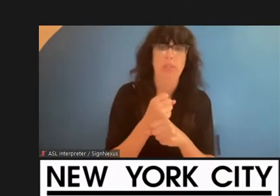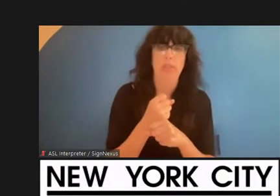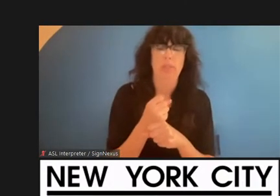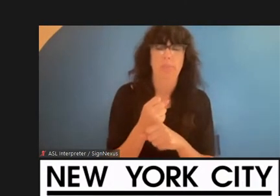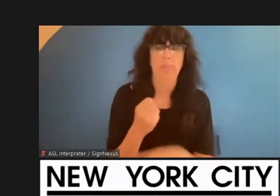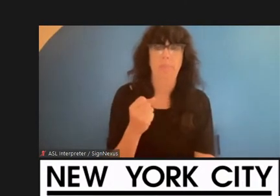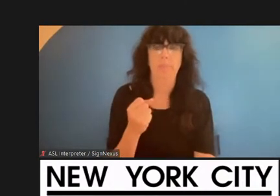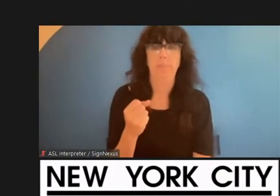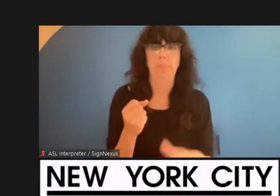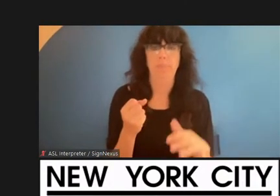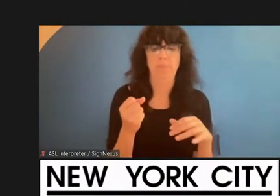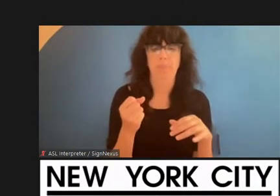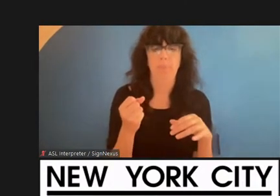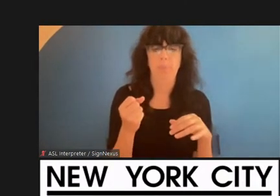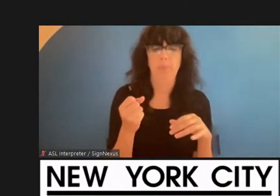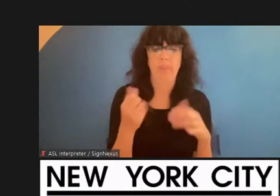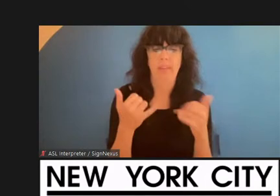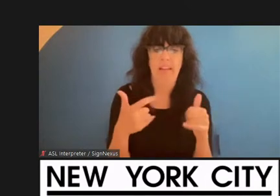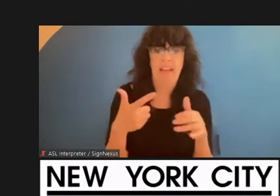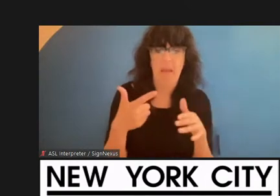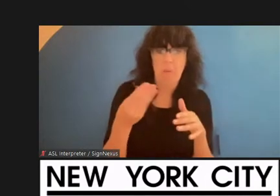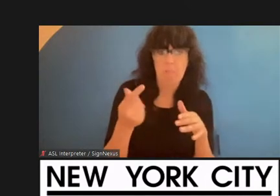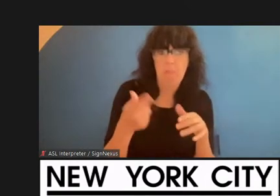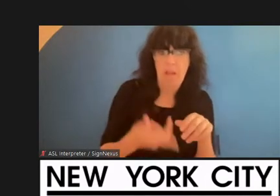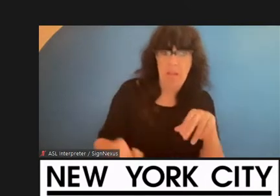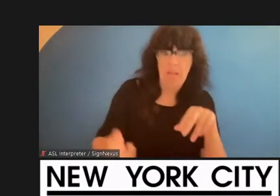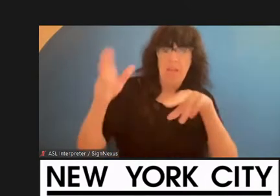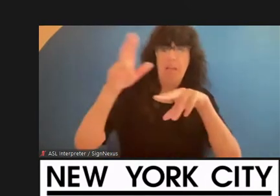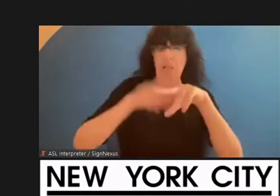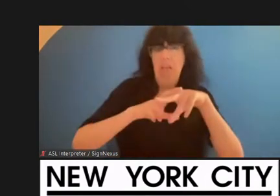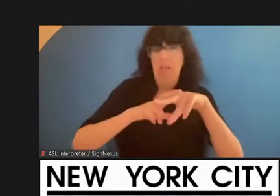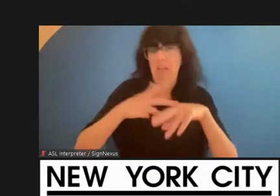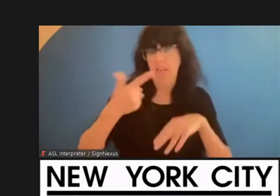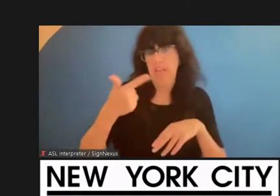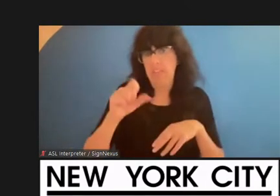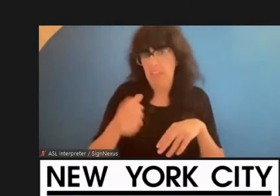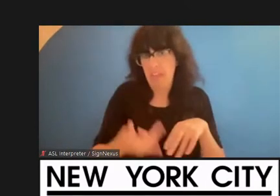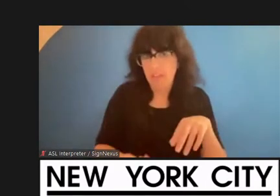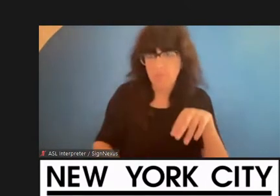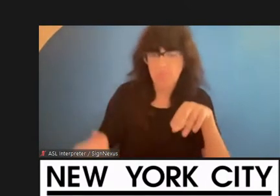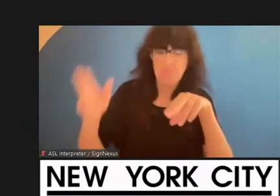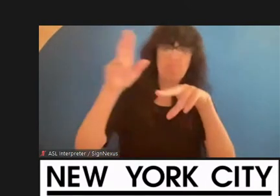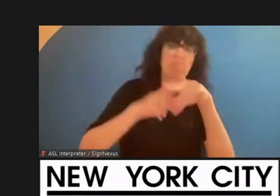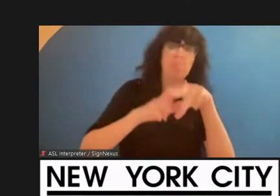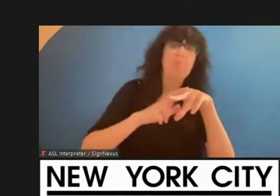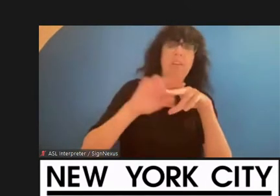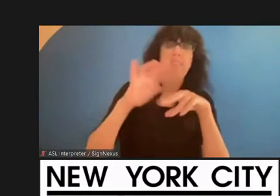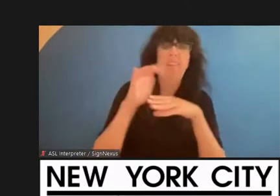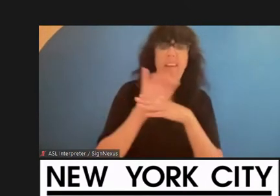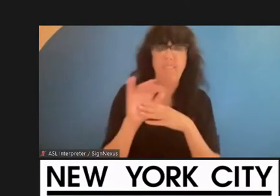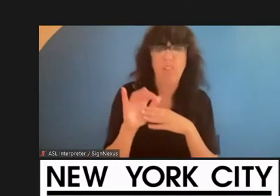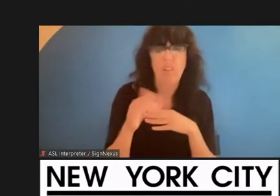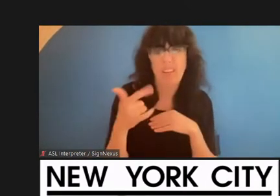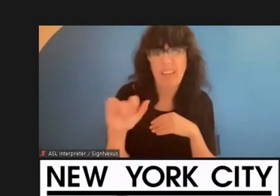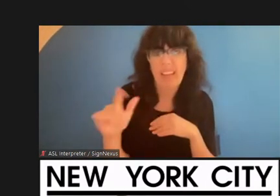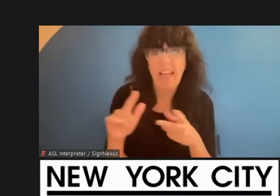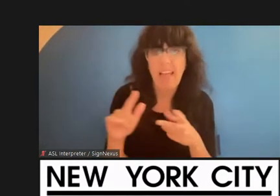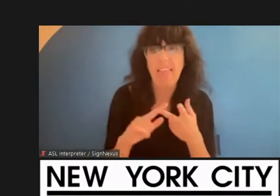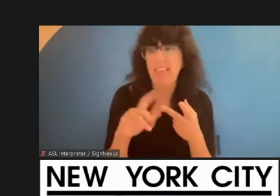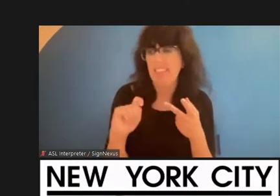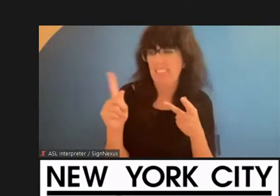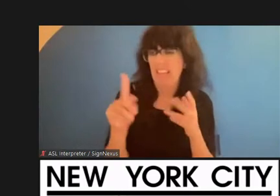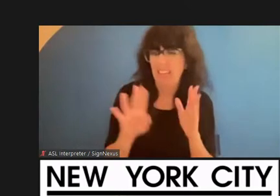i at a time with inflation being at a 40-year high gas prices hovering around five dollars a gallon taxes being through the